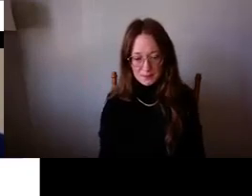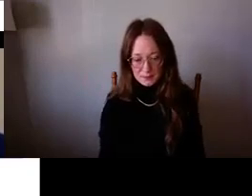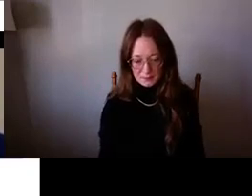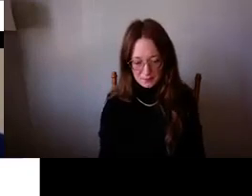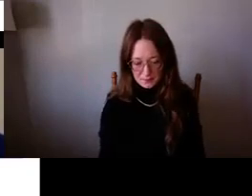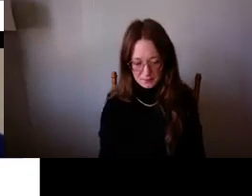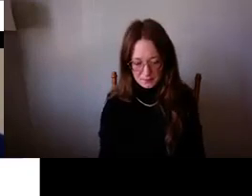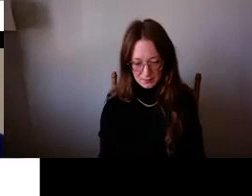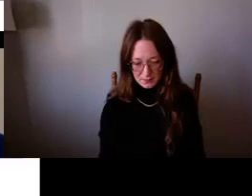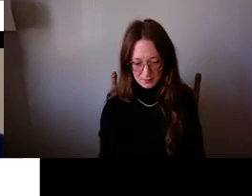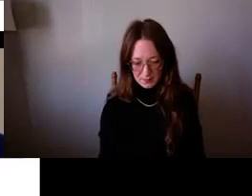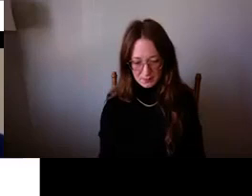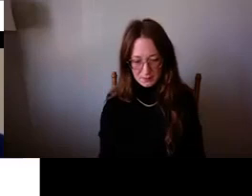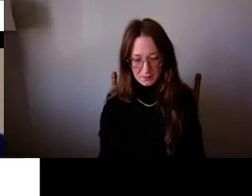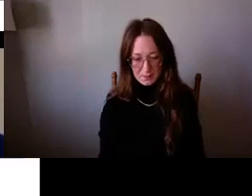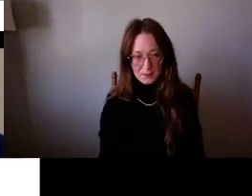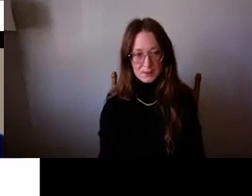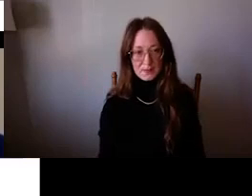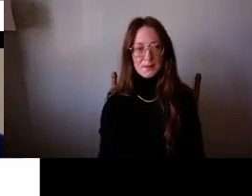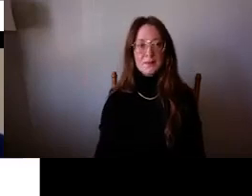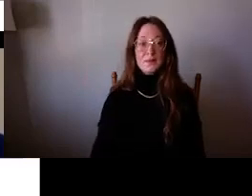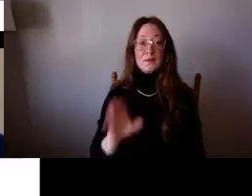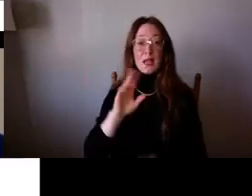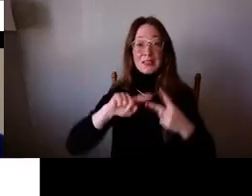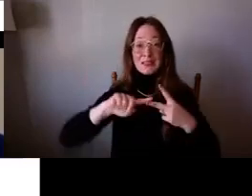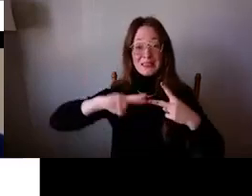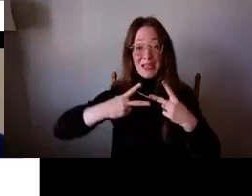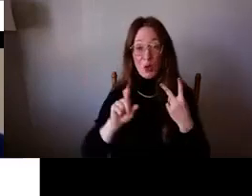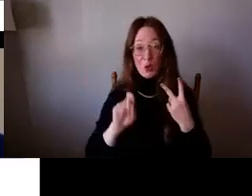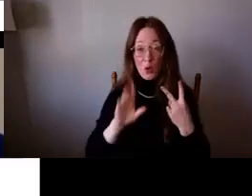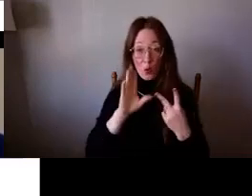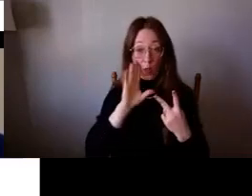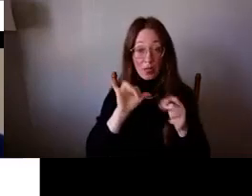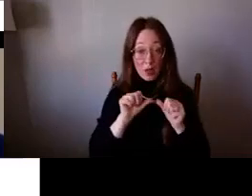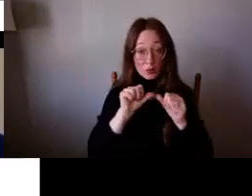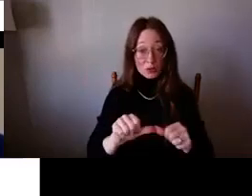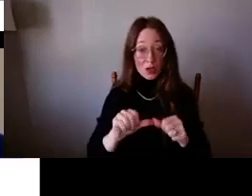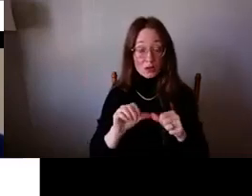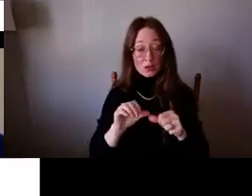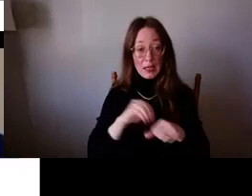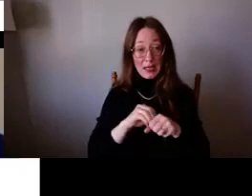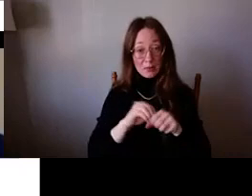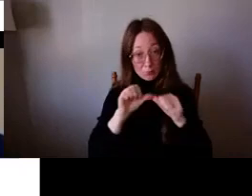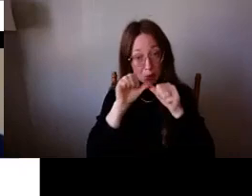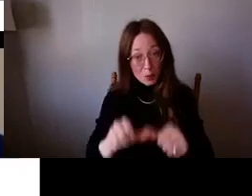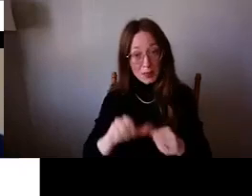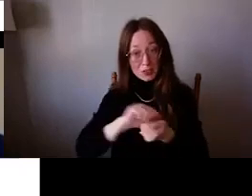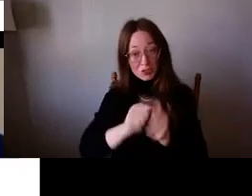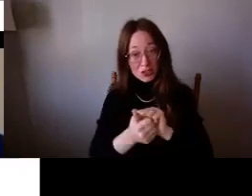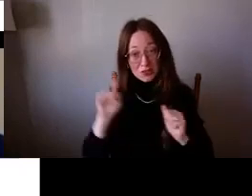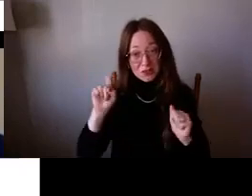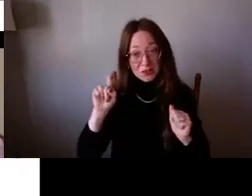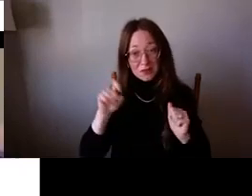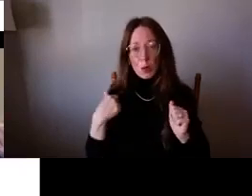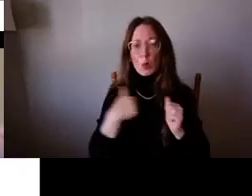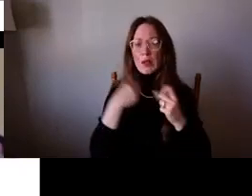will it result in some permanent changes? That's the second part of this question. I believe we are seeing opportunities to be innovative and creative